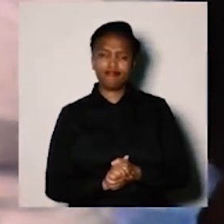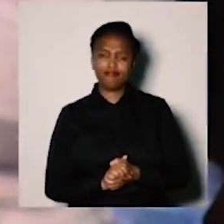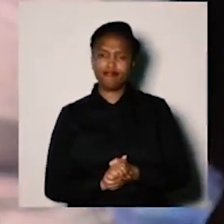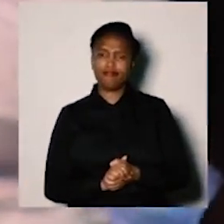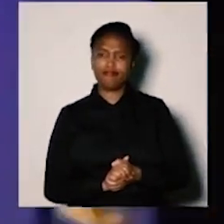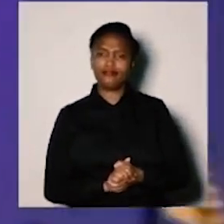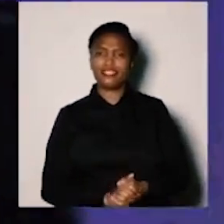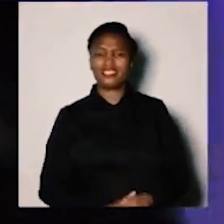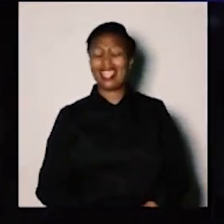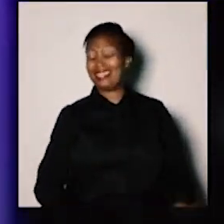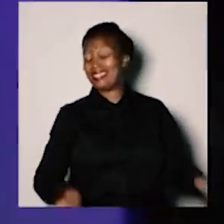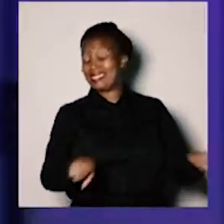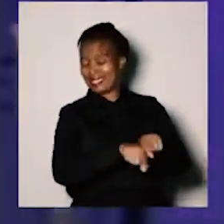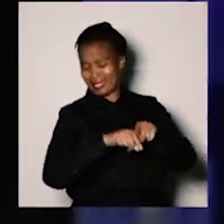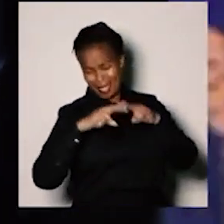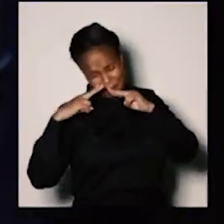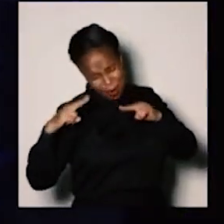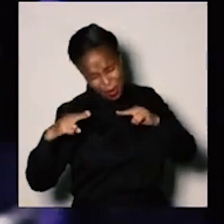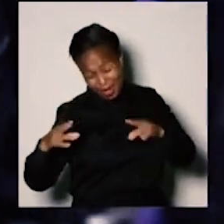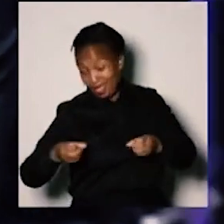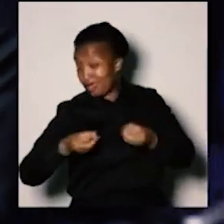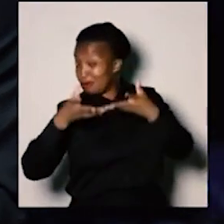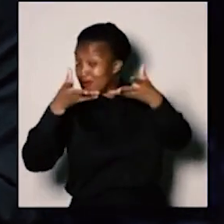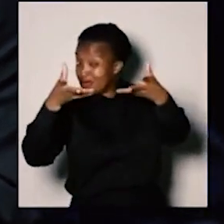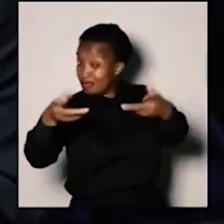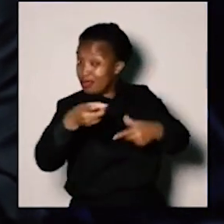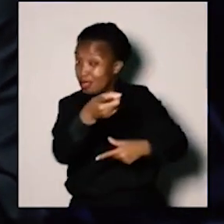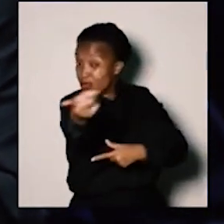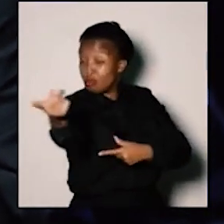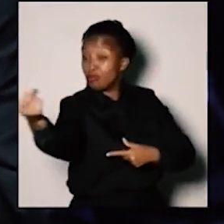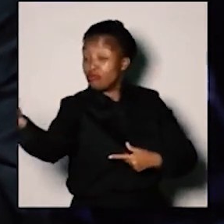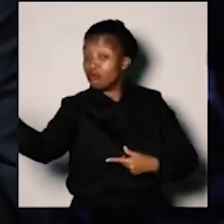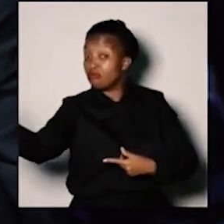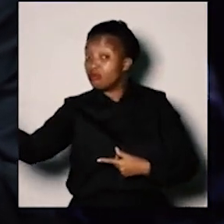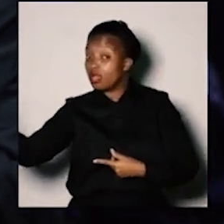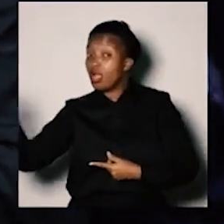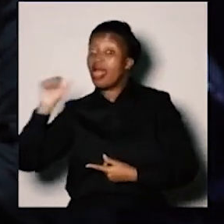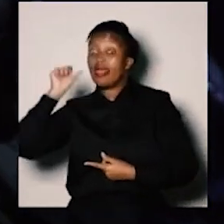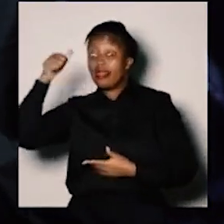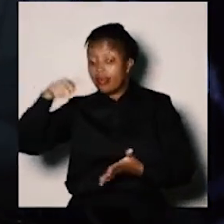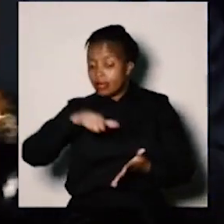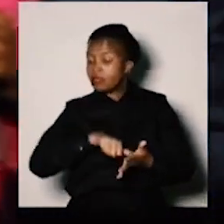And it's the same privilege I'm extending to you next week.